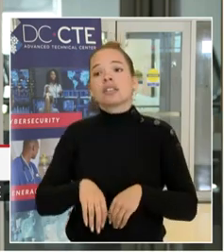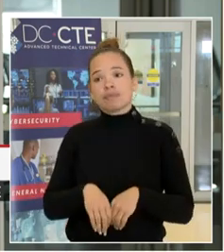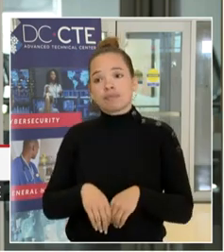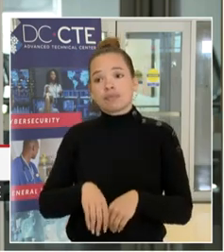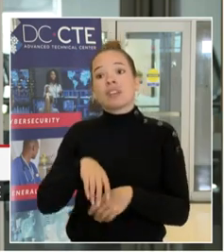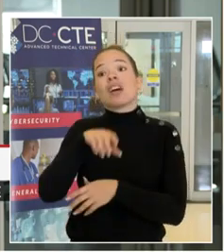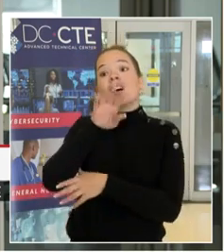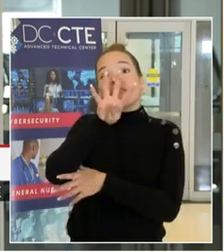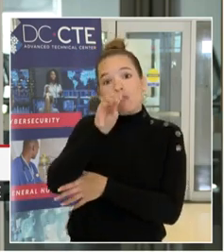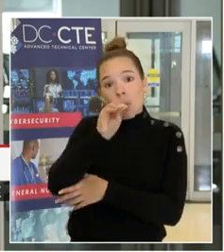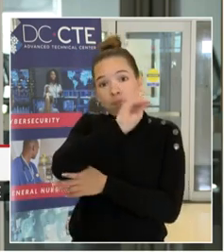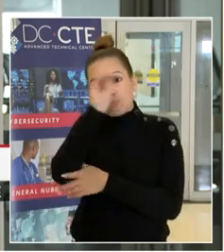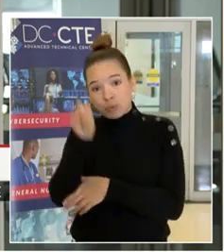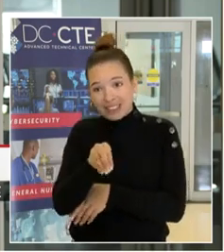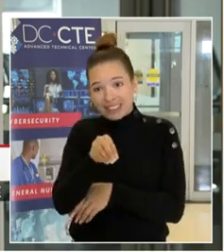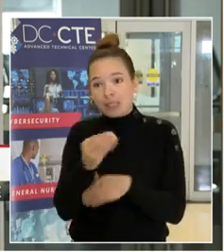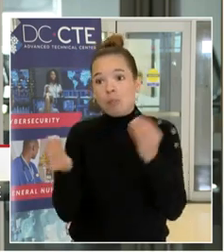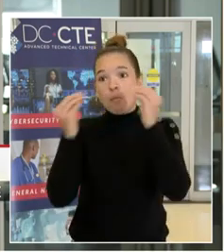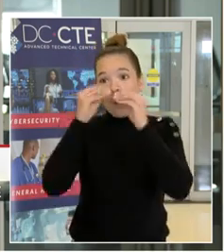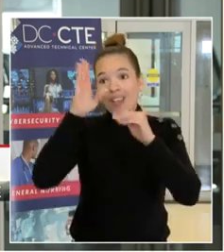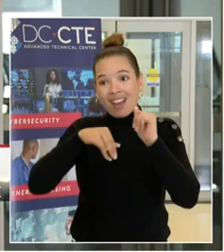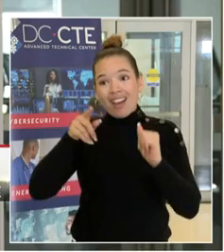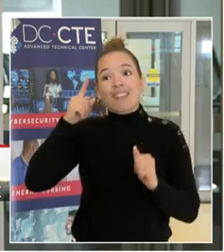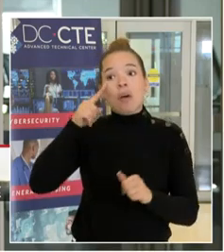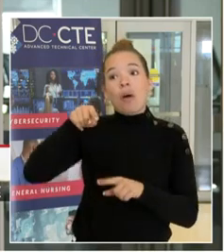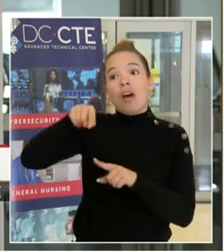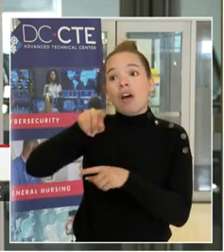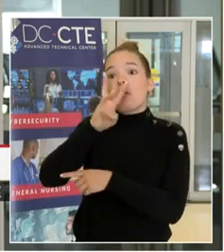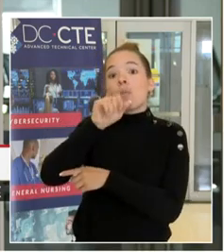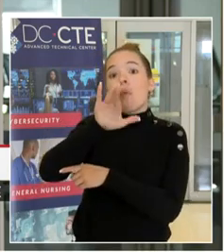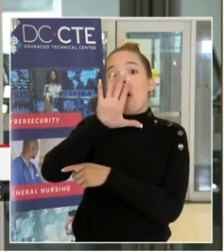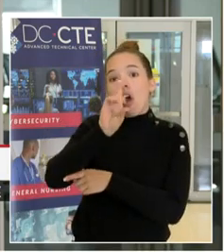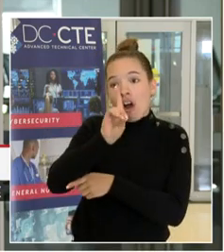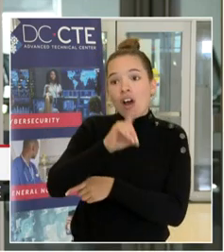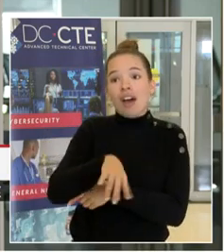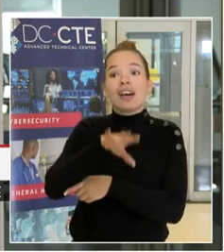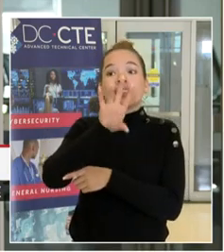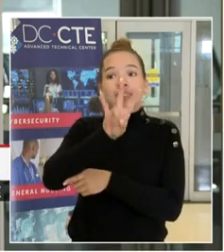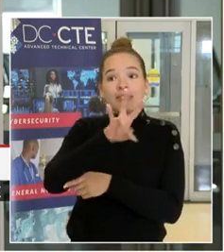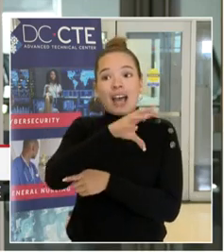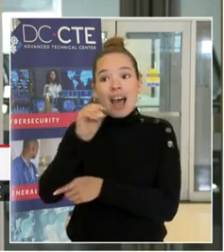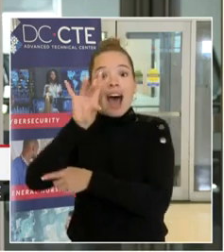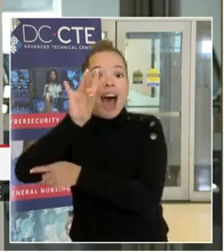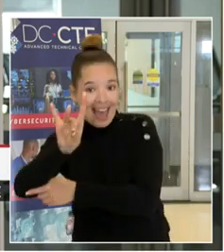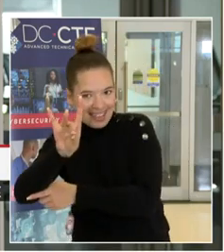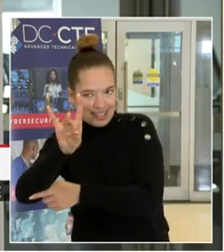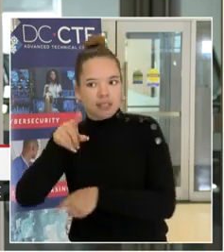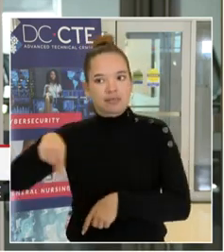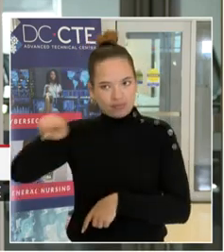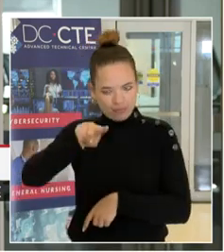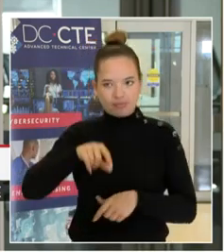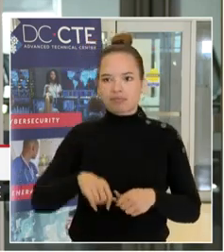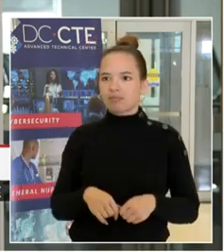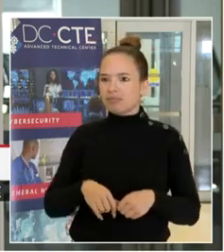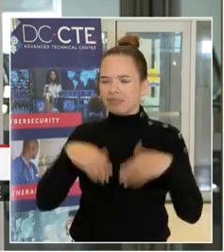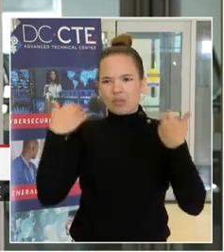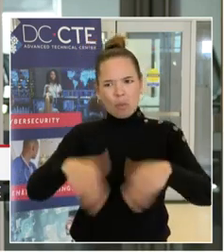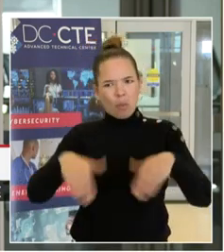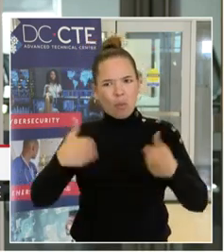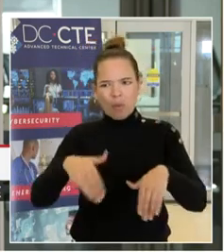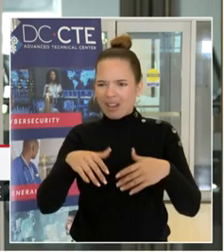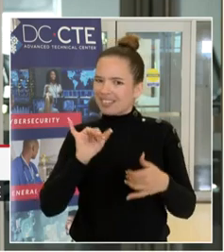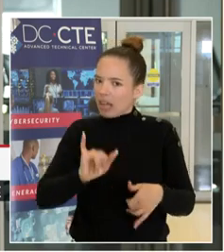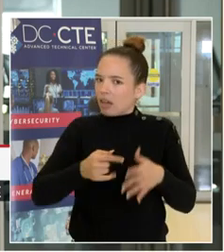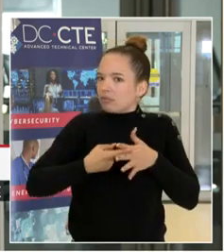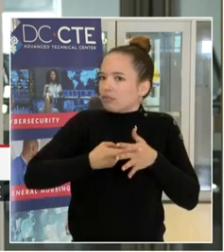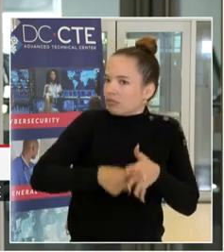Ward 8. So this is just the beginning. I want to thank Trinity for stepping up to the